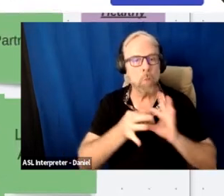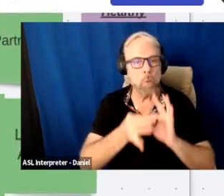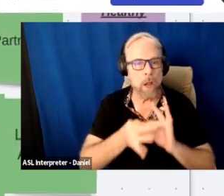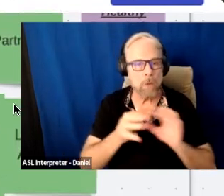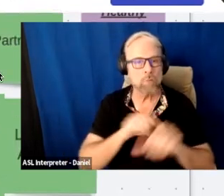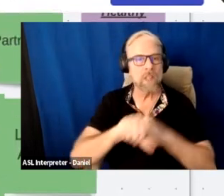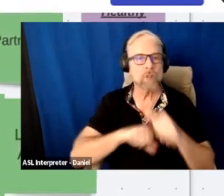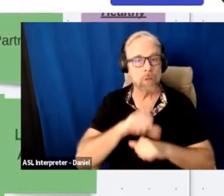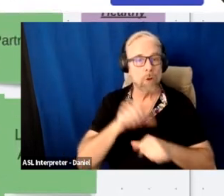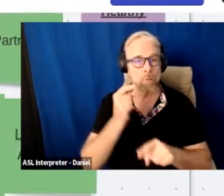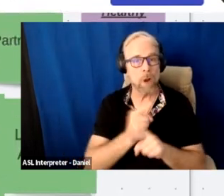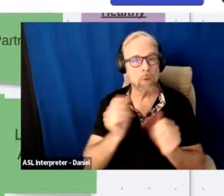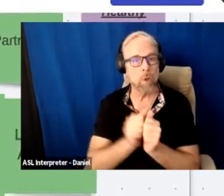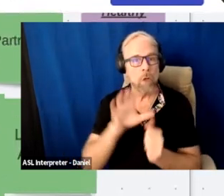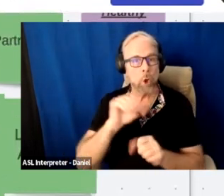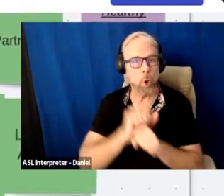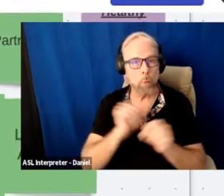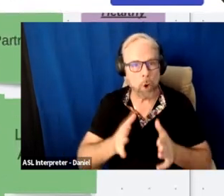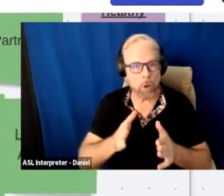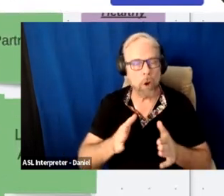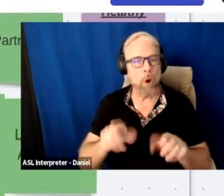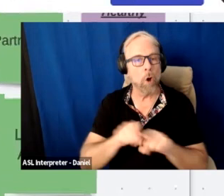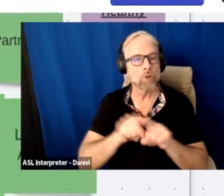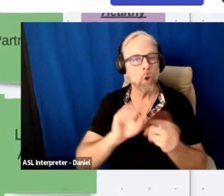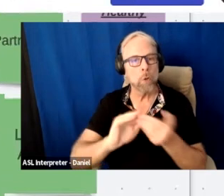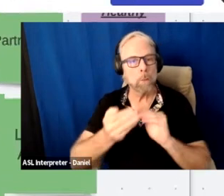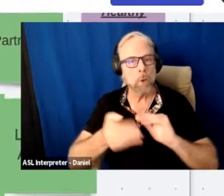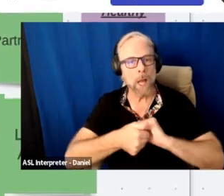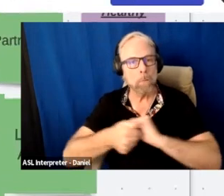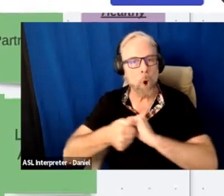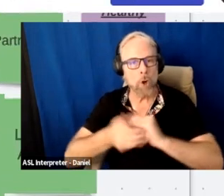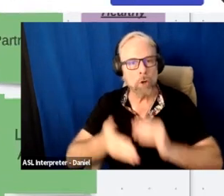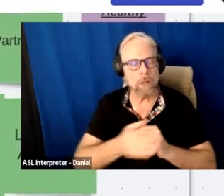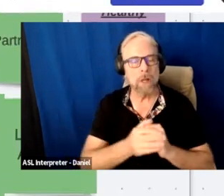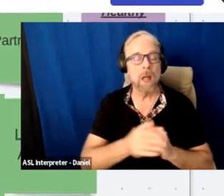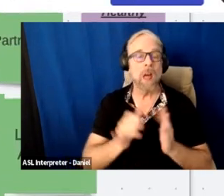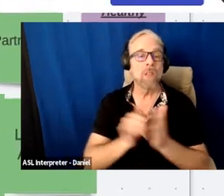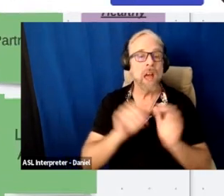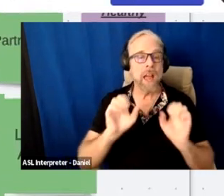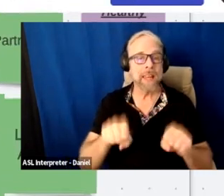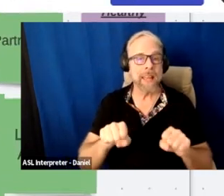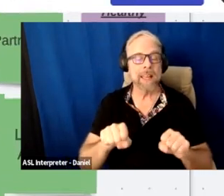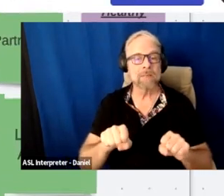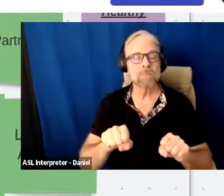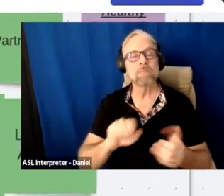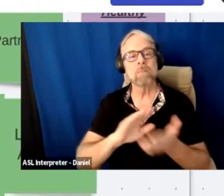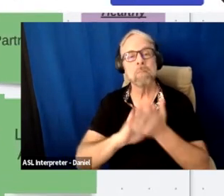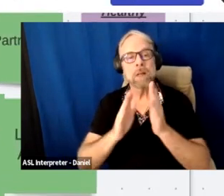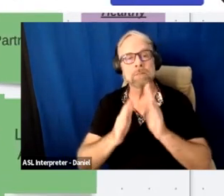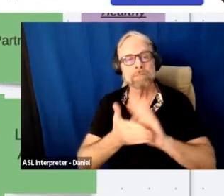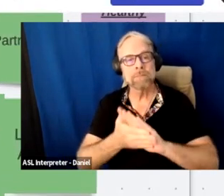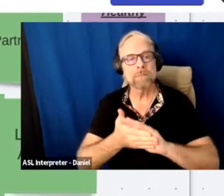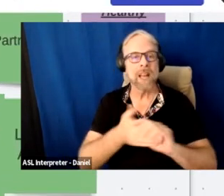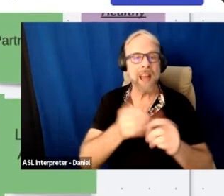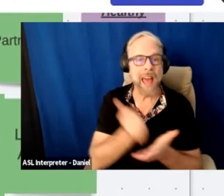each other, right? With our coworkers and our community partners. So that can be translated to also the vulnerable people that we're